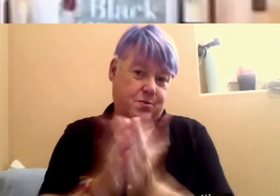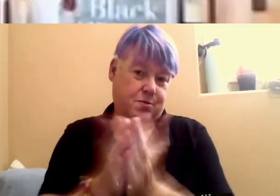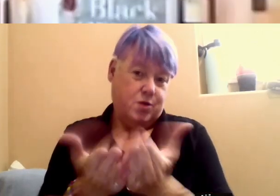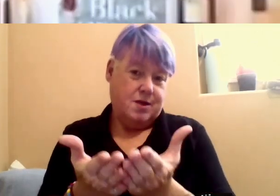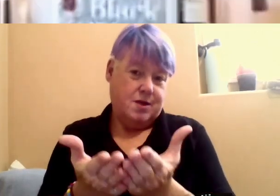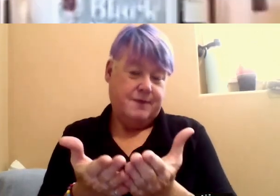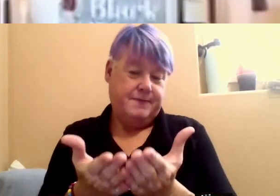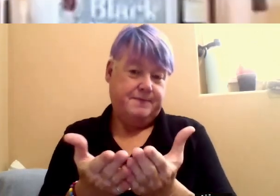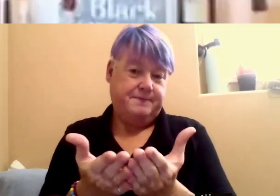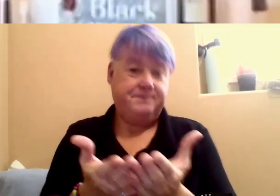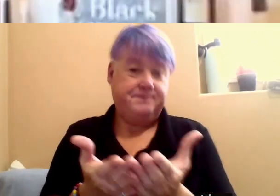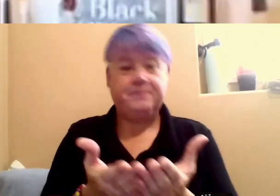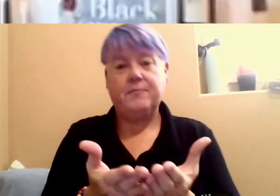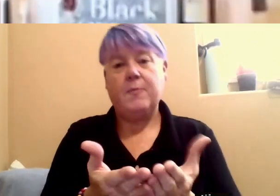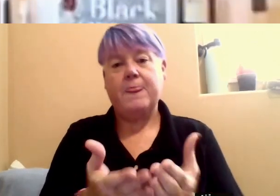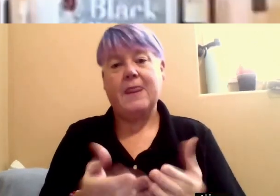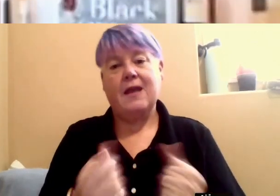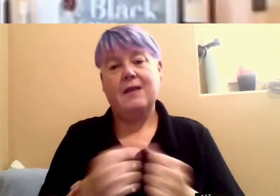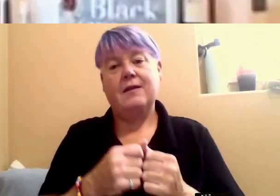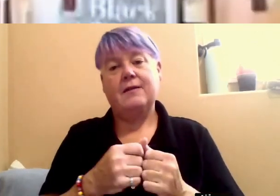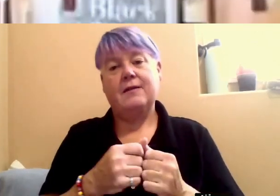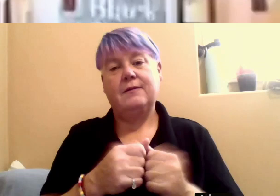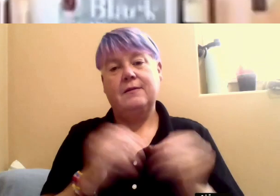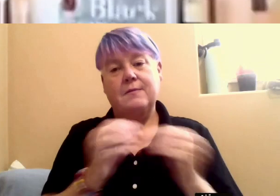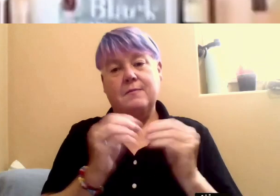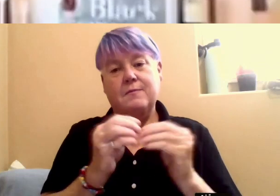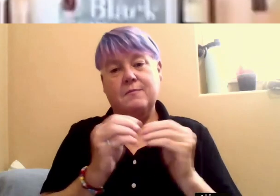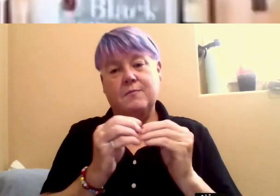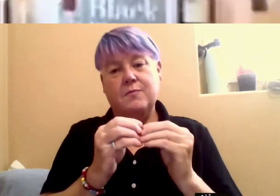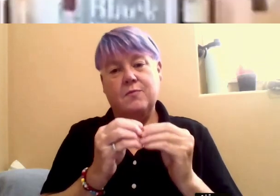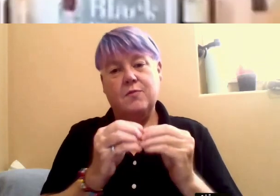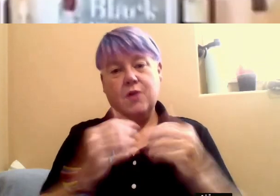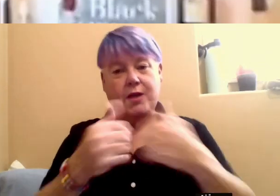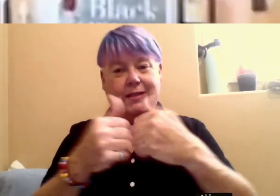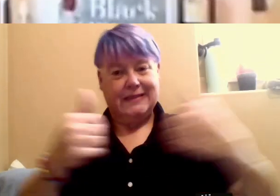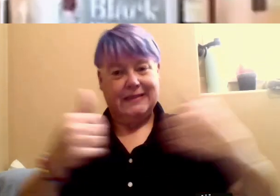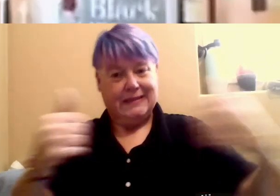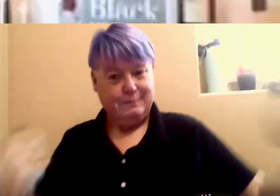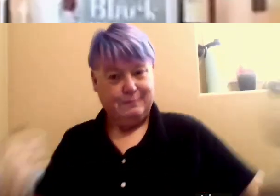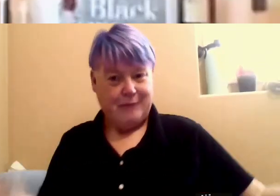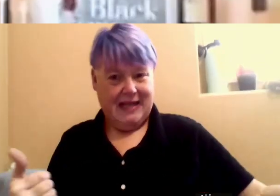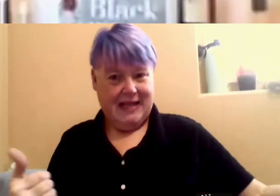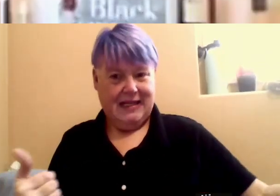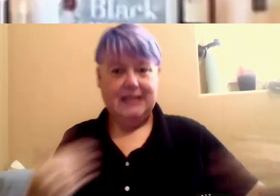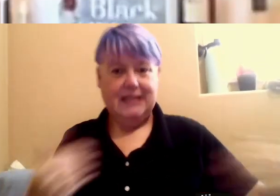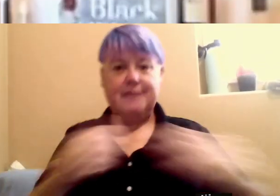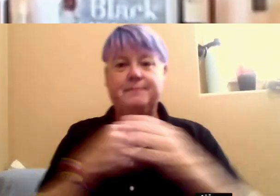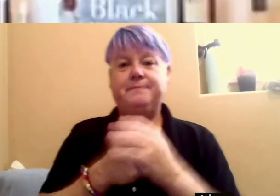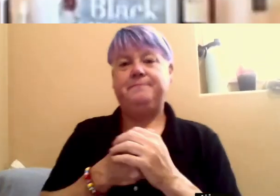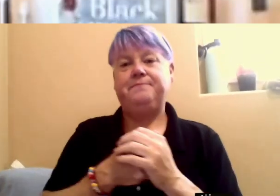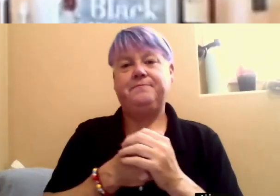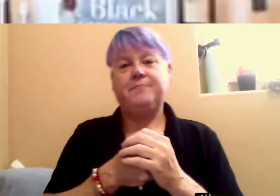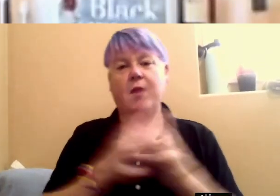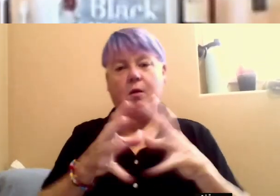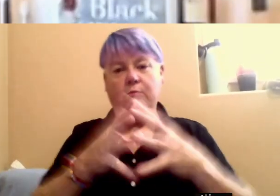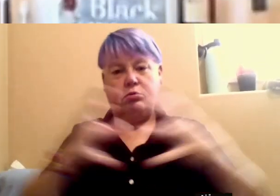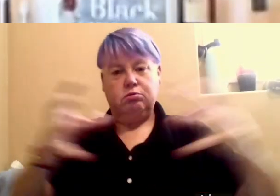And so it was more of like it was like an expansion pack of Blackwater in a